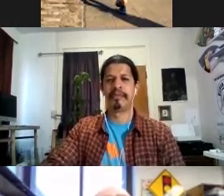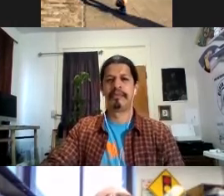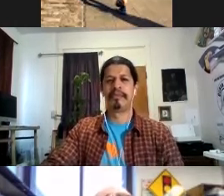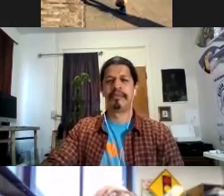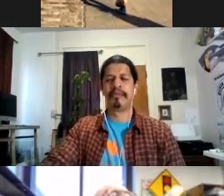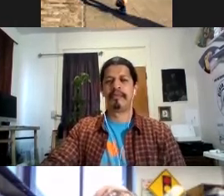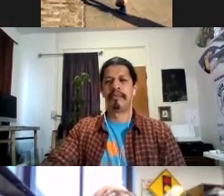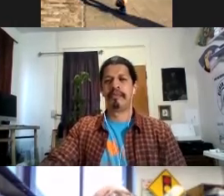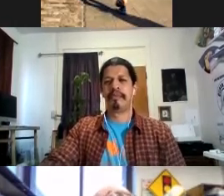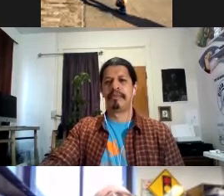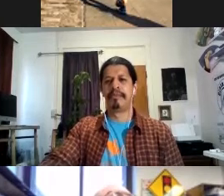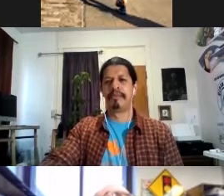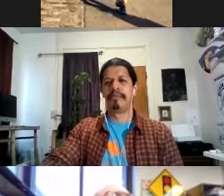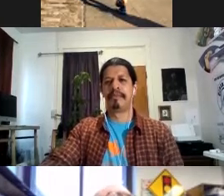a